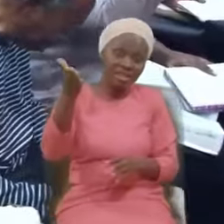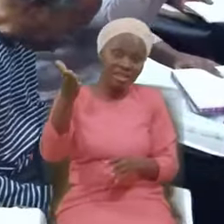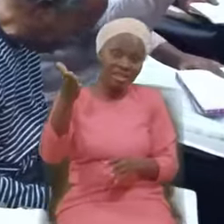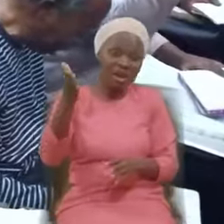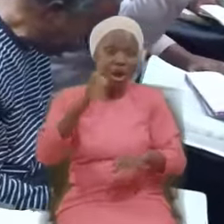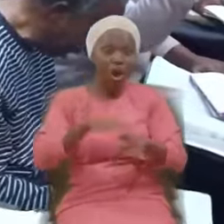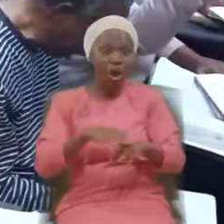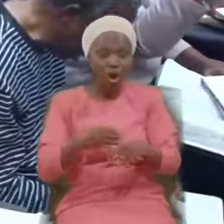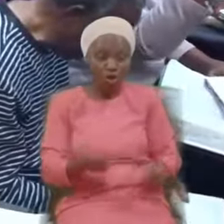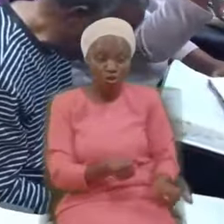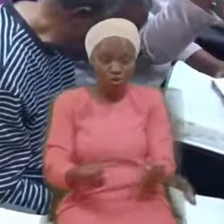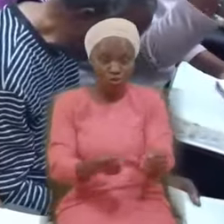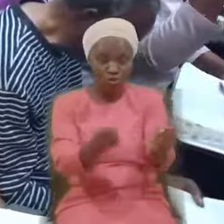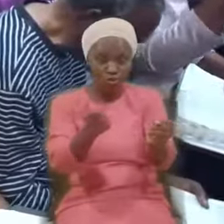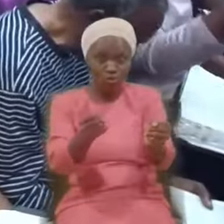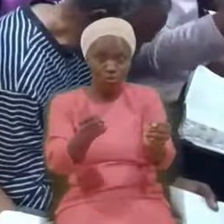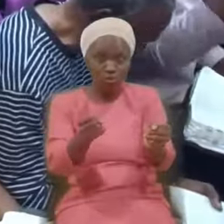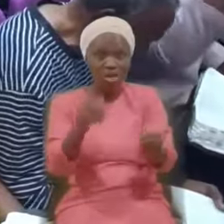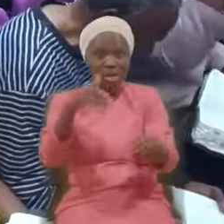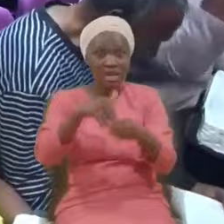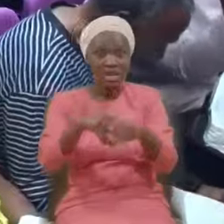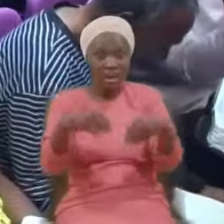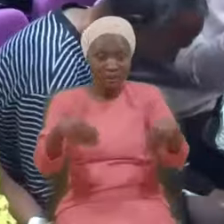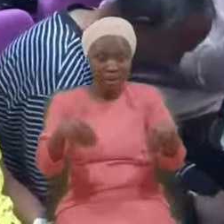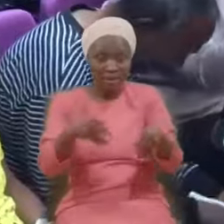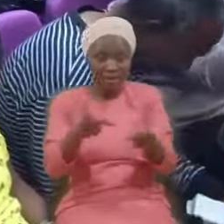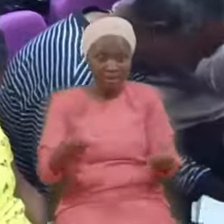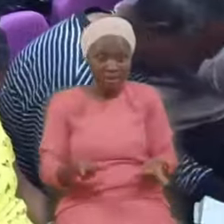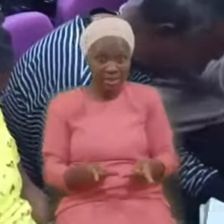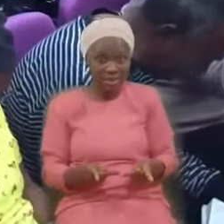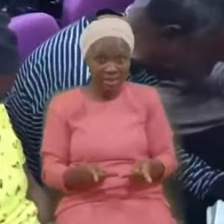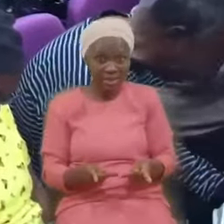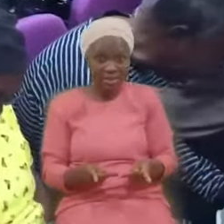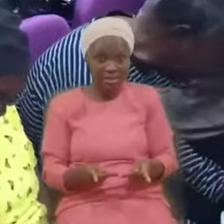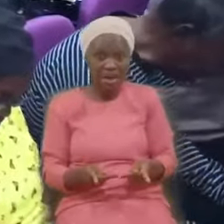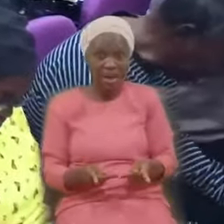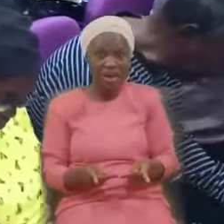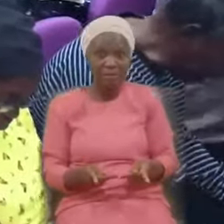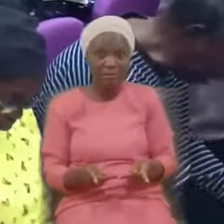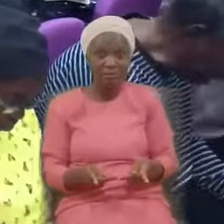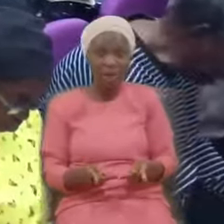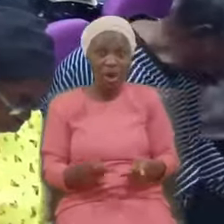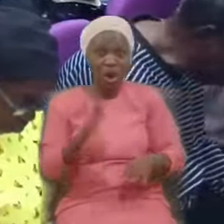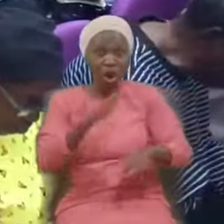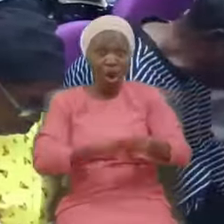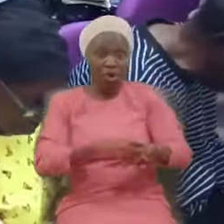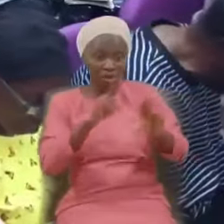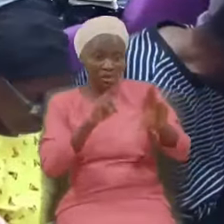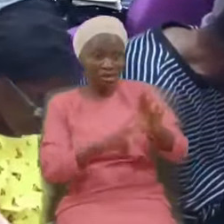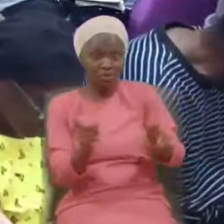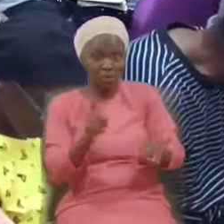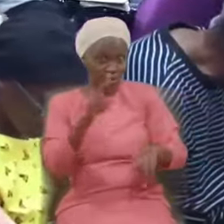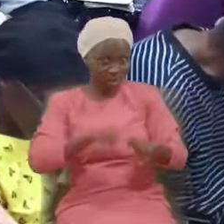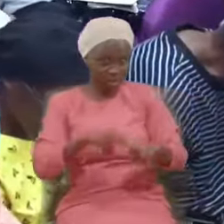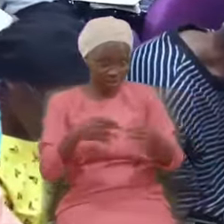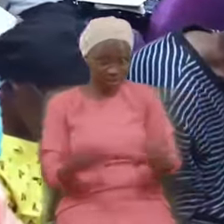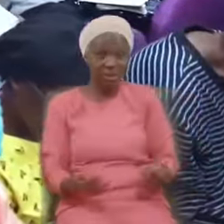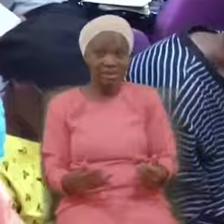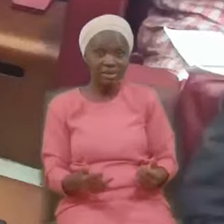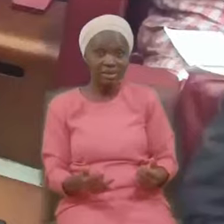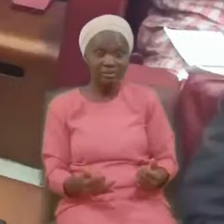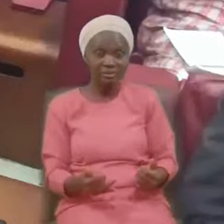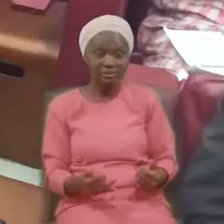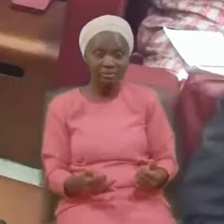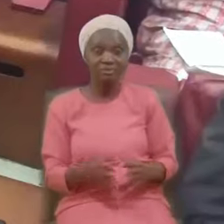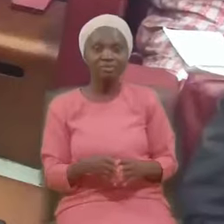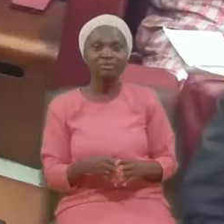road, in the market, on the chair you're sitting on, the food you